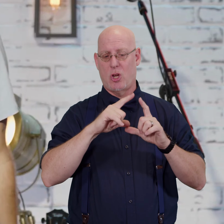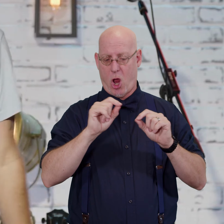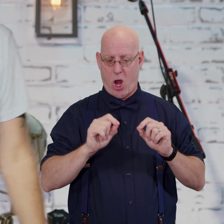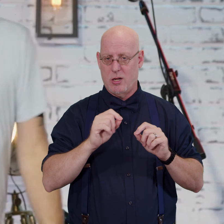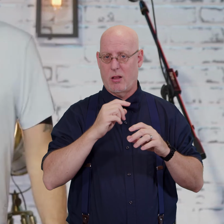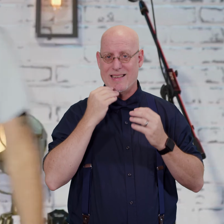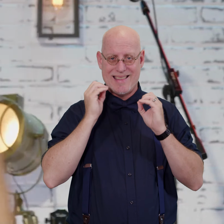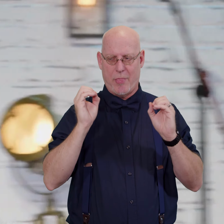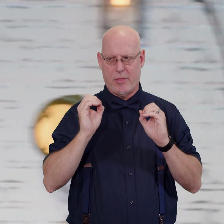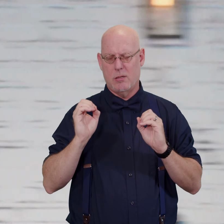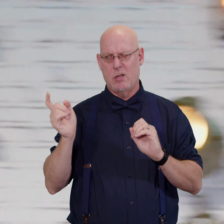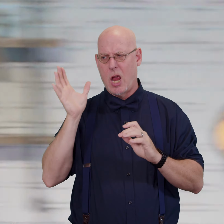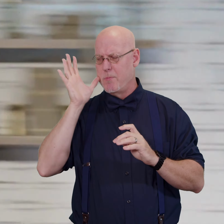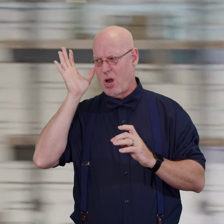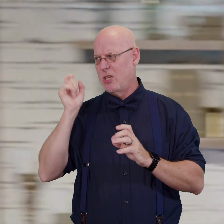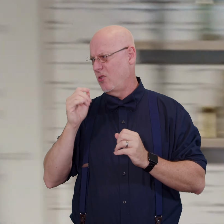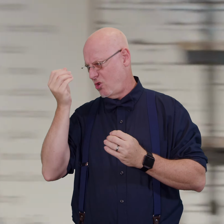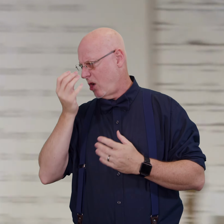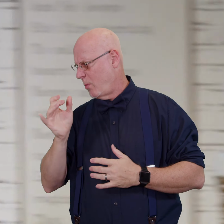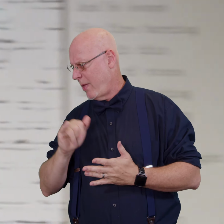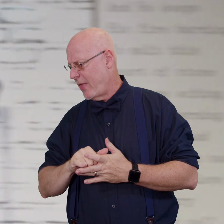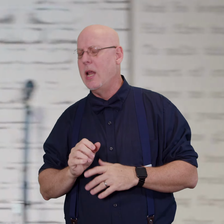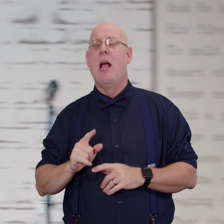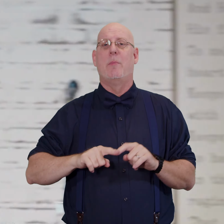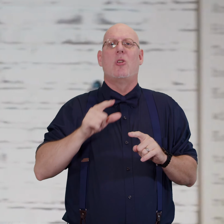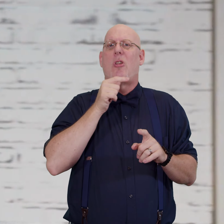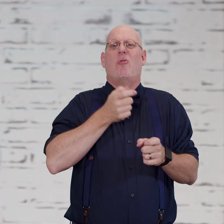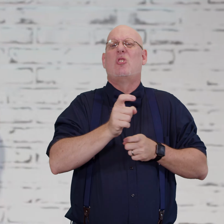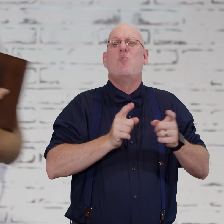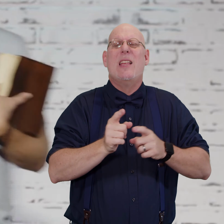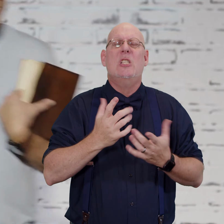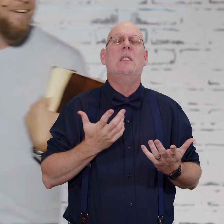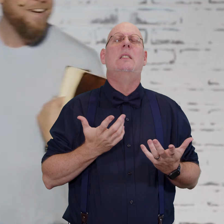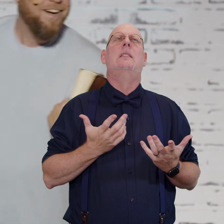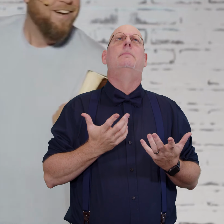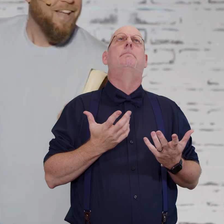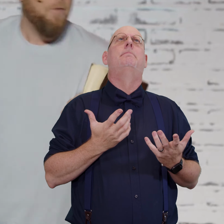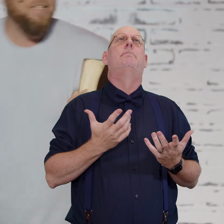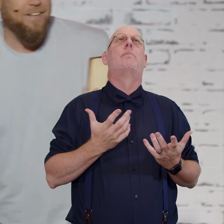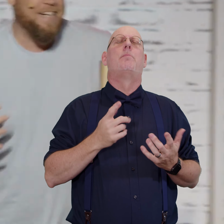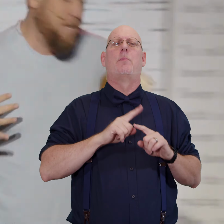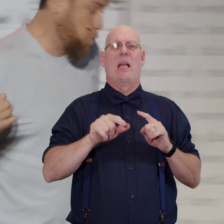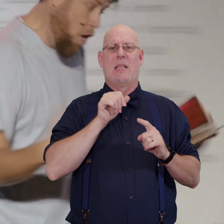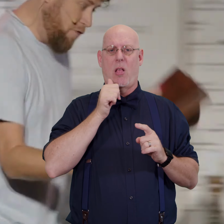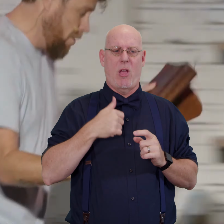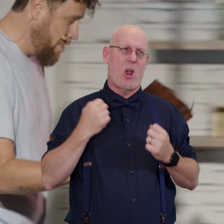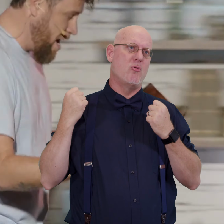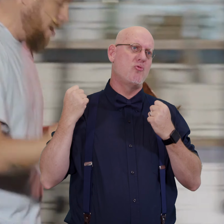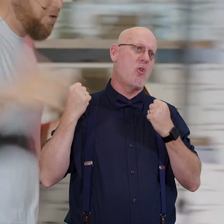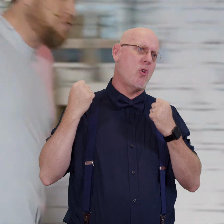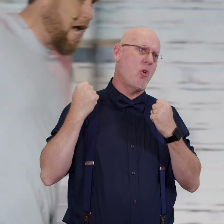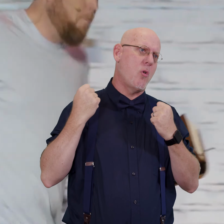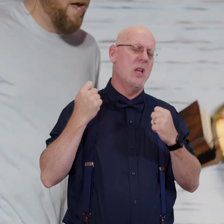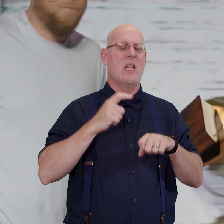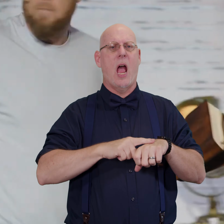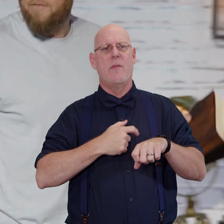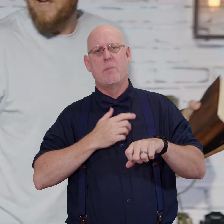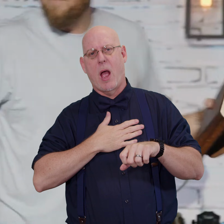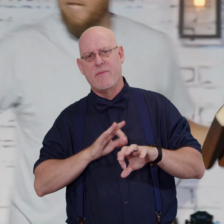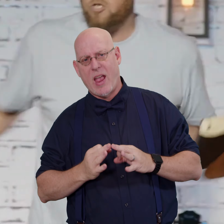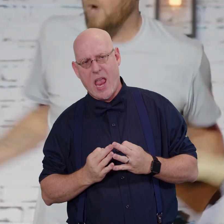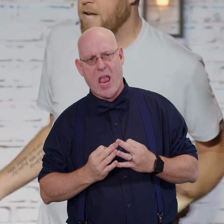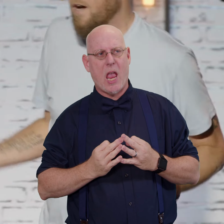some of your parents need to talk to them about that. But no, but at least there was no derision, right? There was no derision. Like, it wasn't like I drove over there. I took time away from